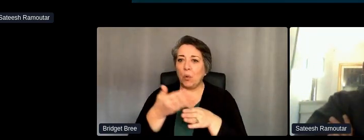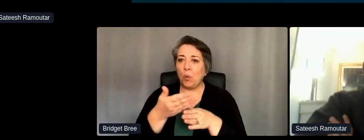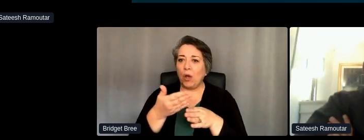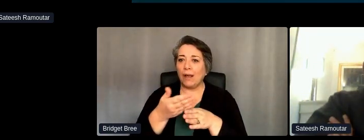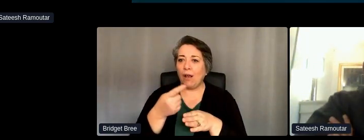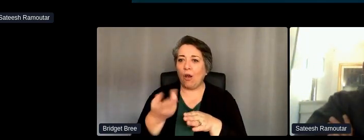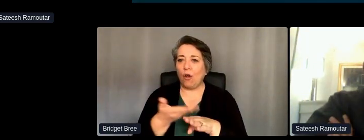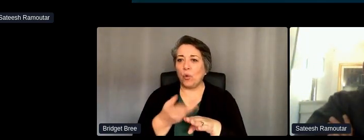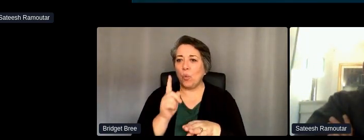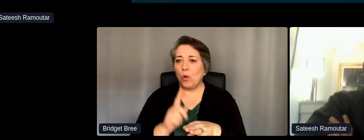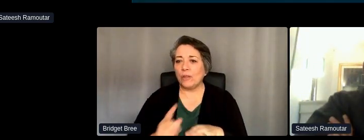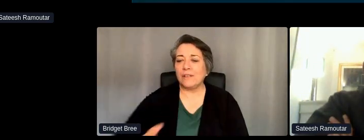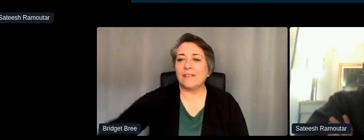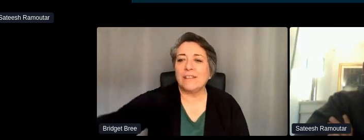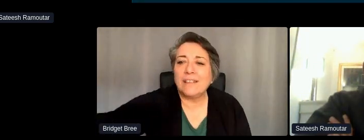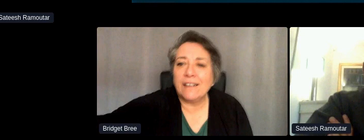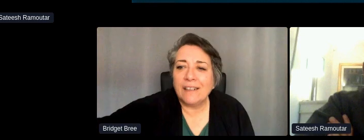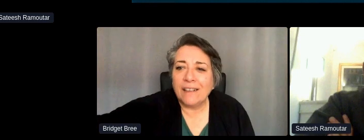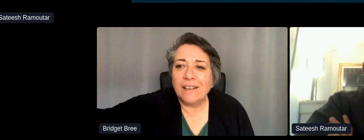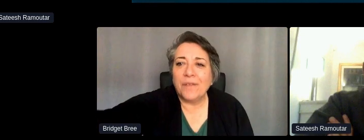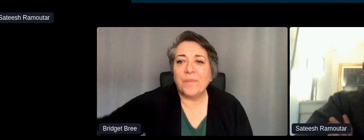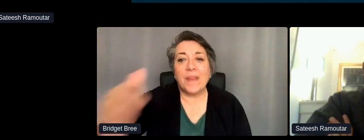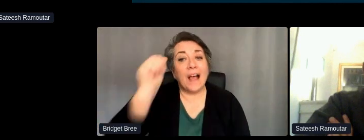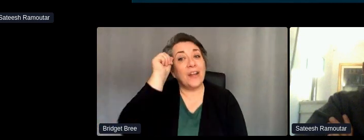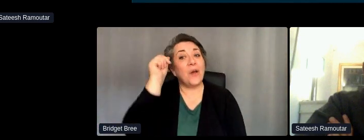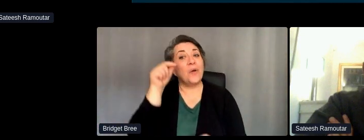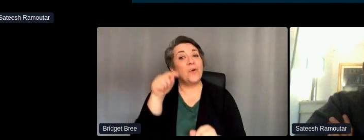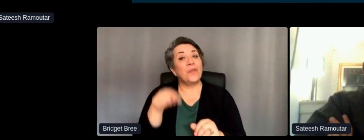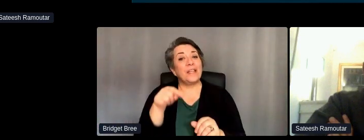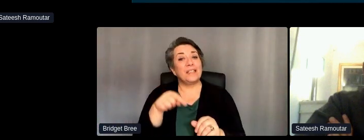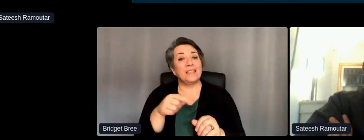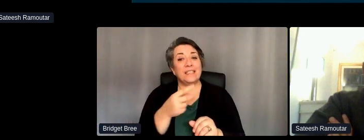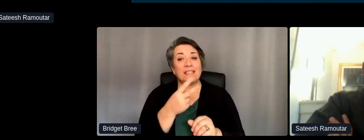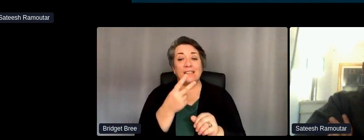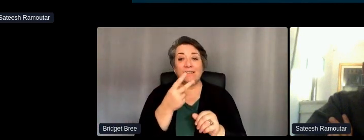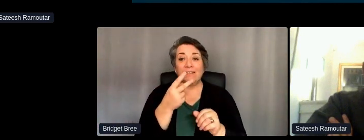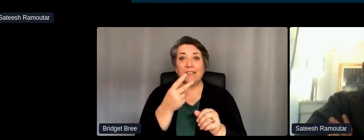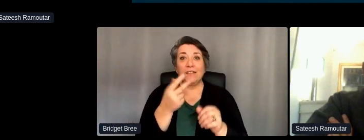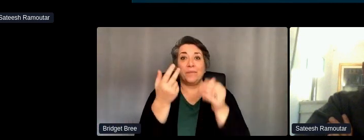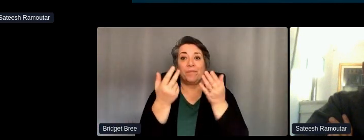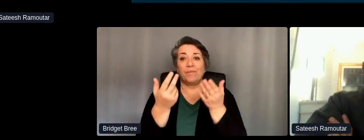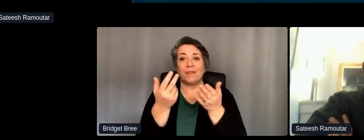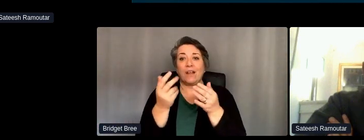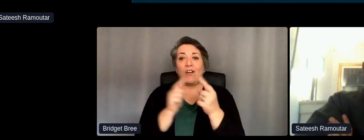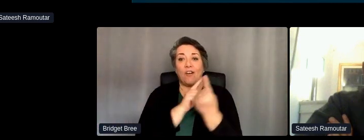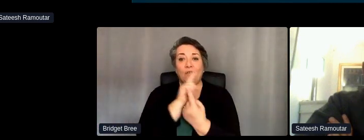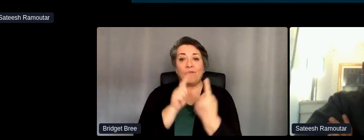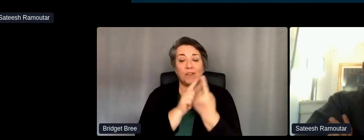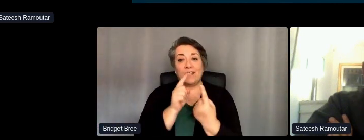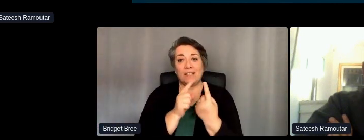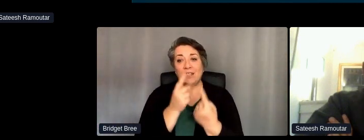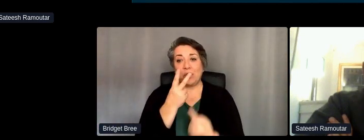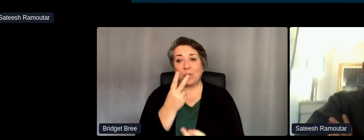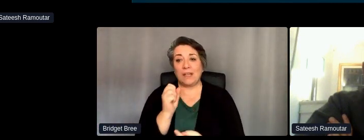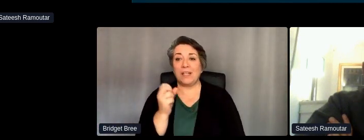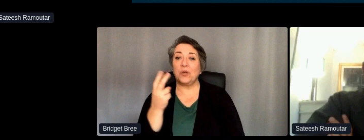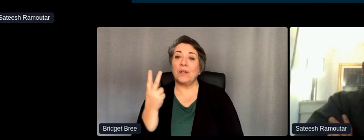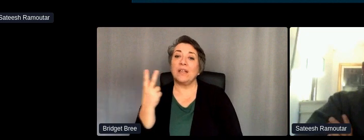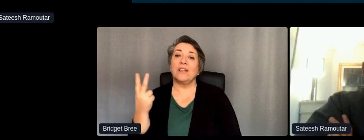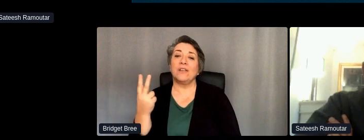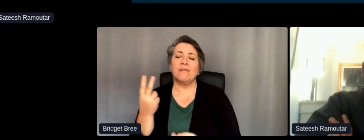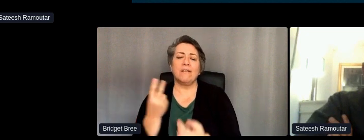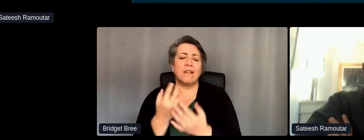this in TechShare Pro 2022, there is a lot of deep understanding of the issues